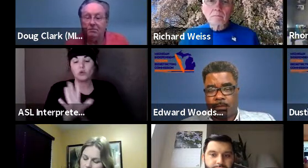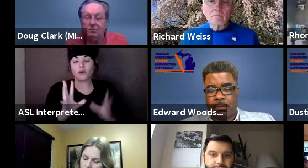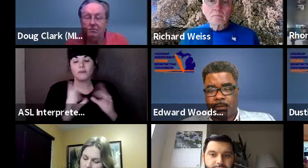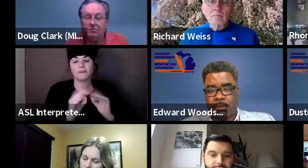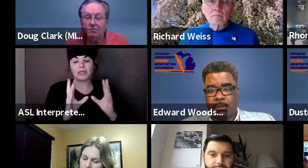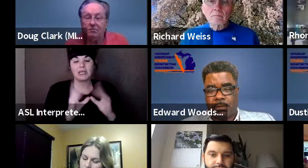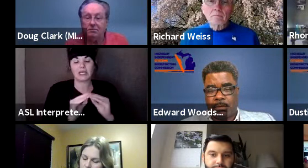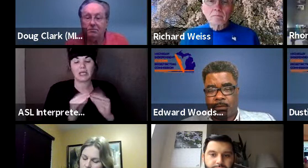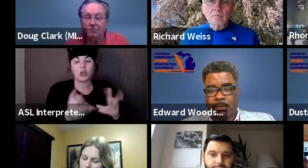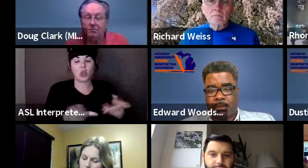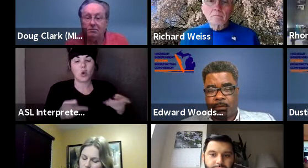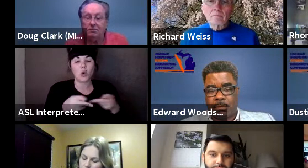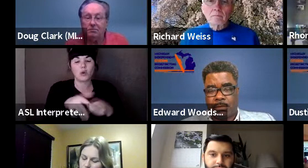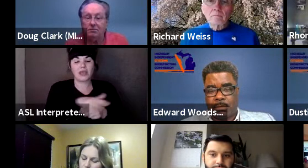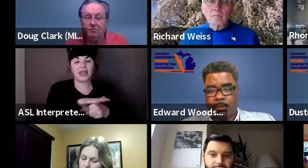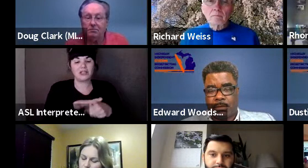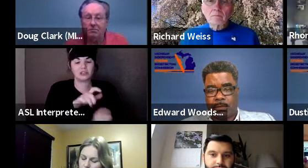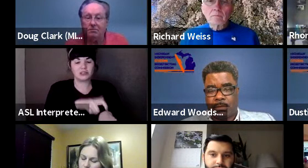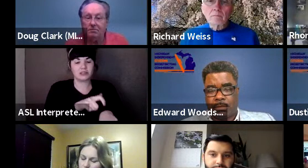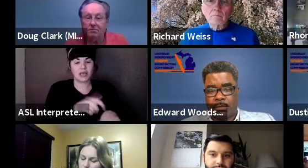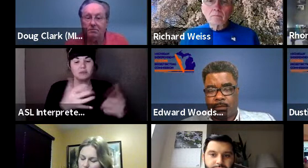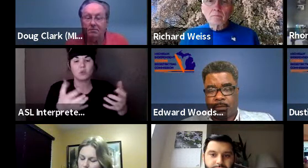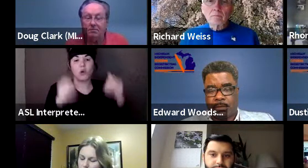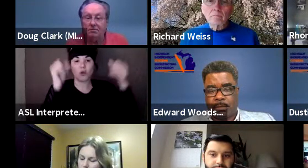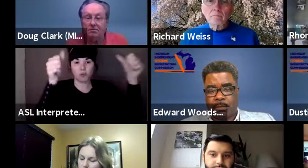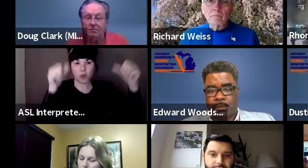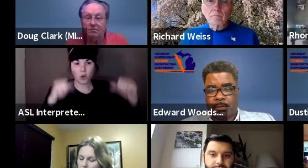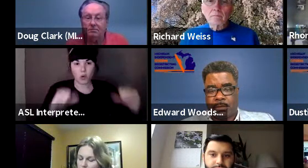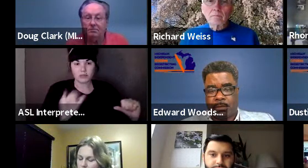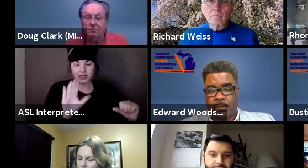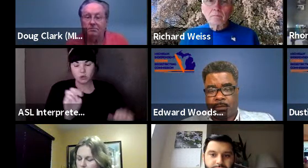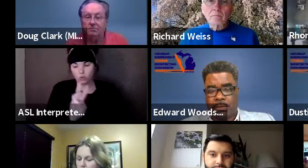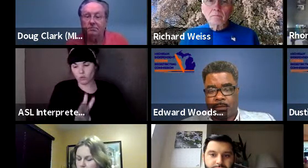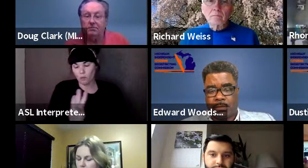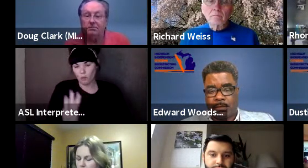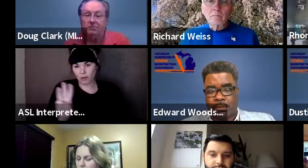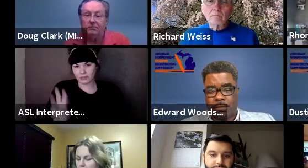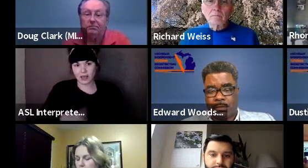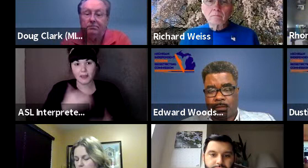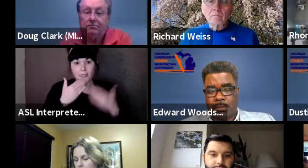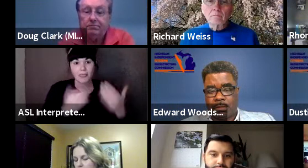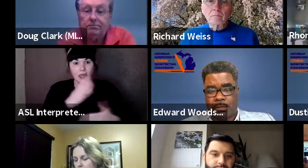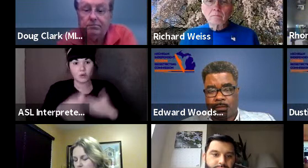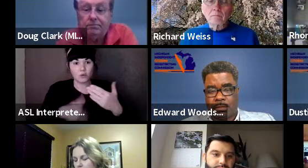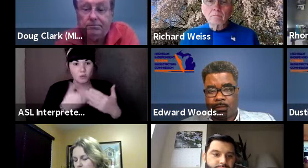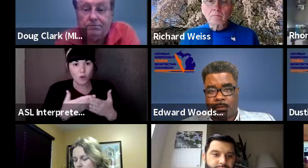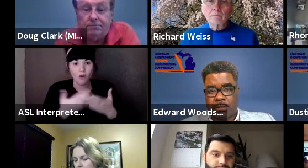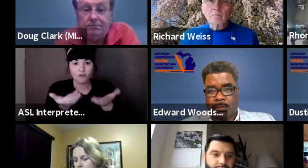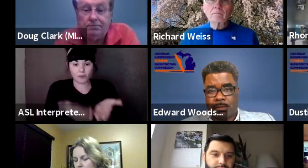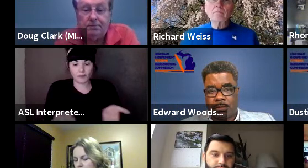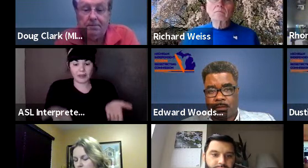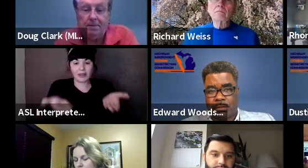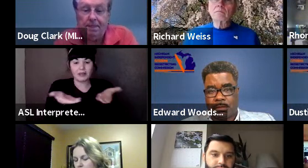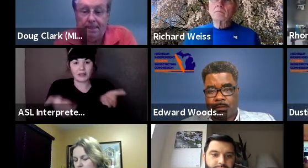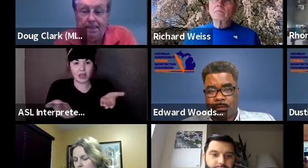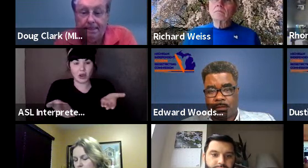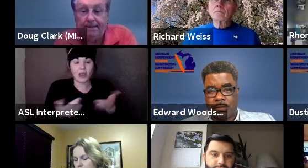on your website. And I thank you all for being here and listening to us. Thank you.